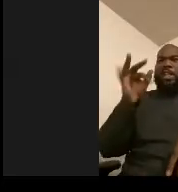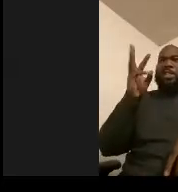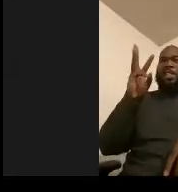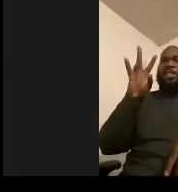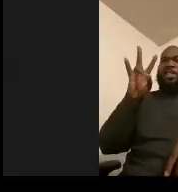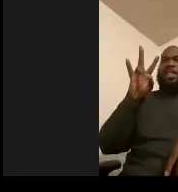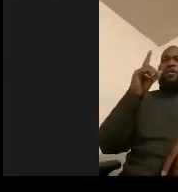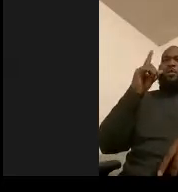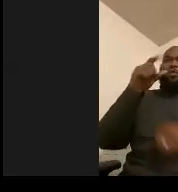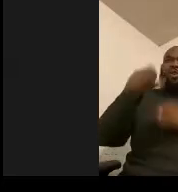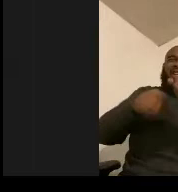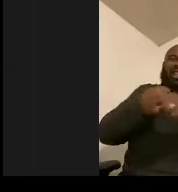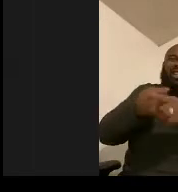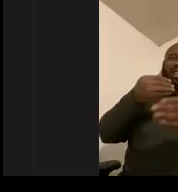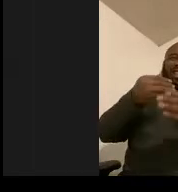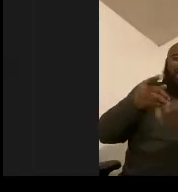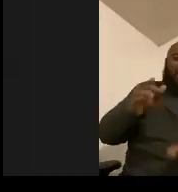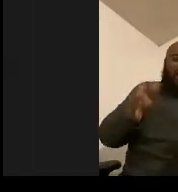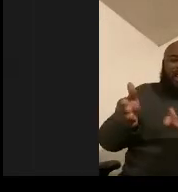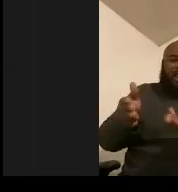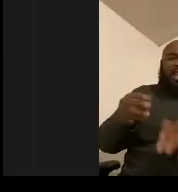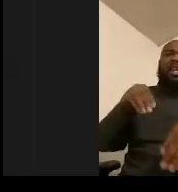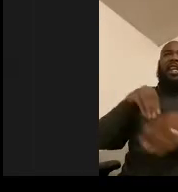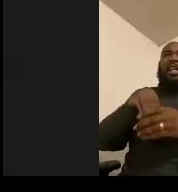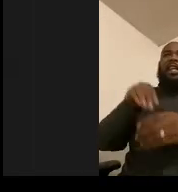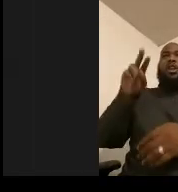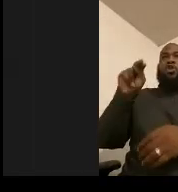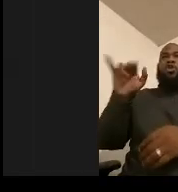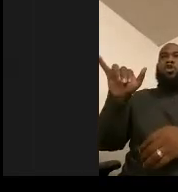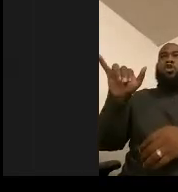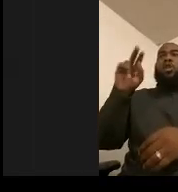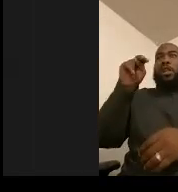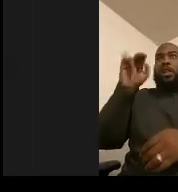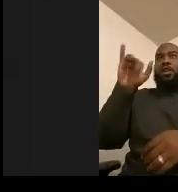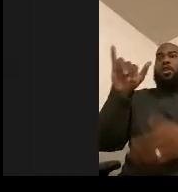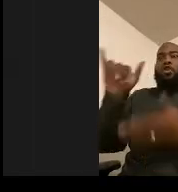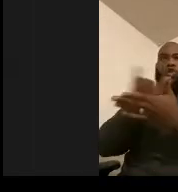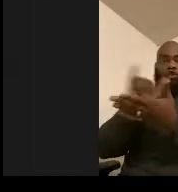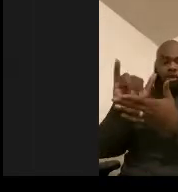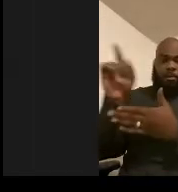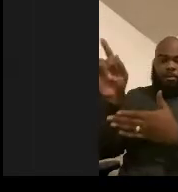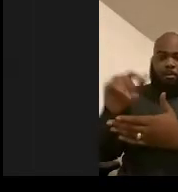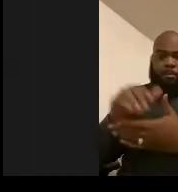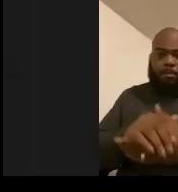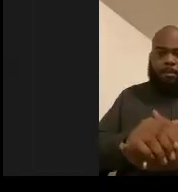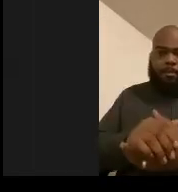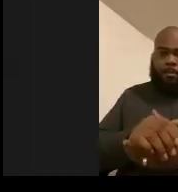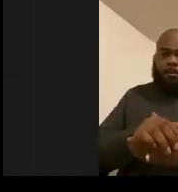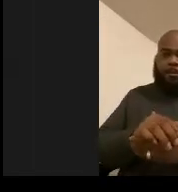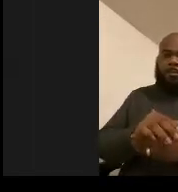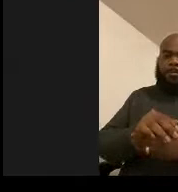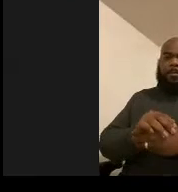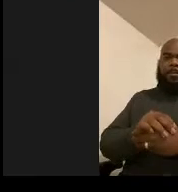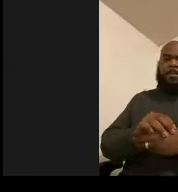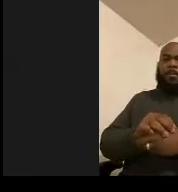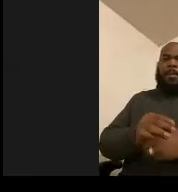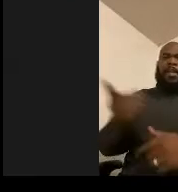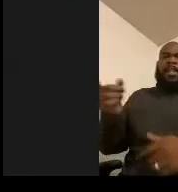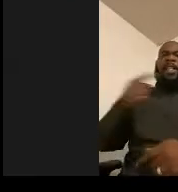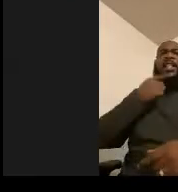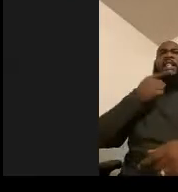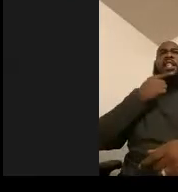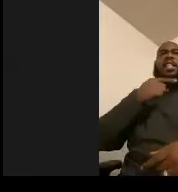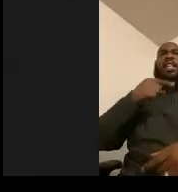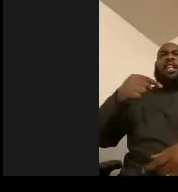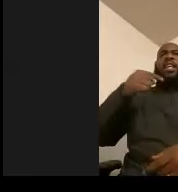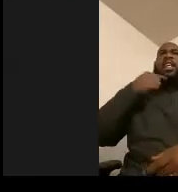Riverside Church in New York City. Next slide, please. And he calls it a time to break the silence because he says, I was silent.